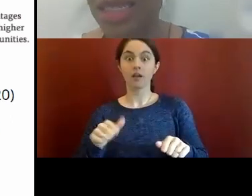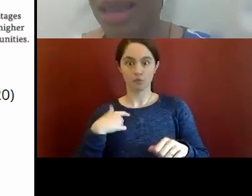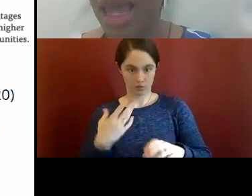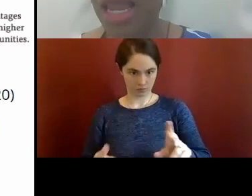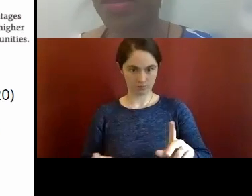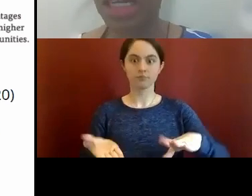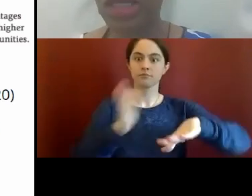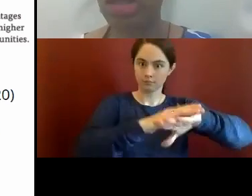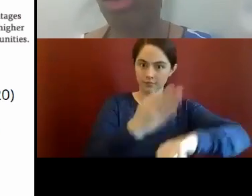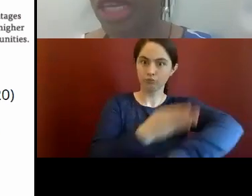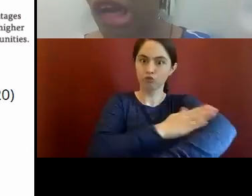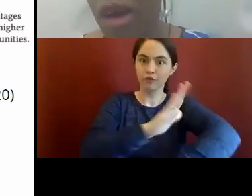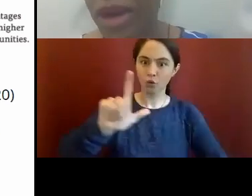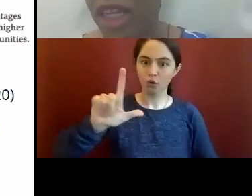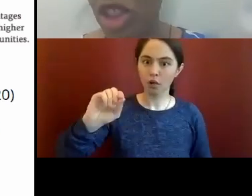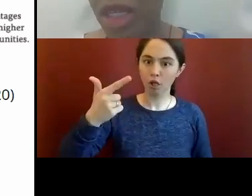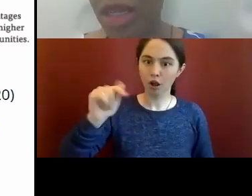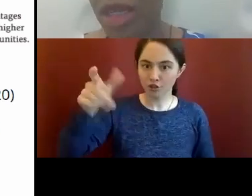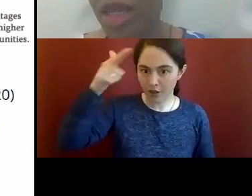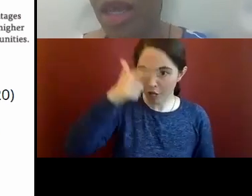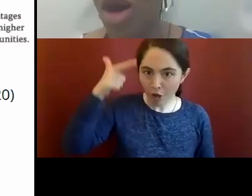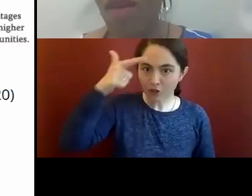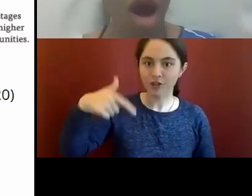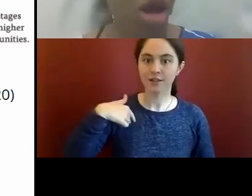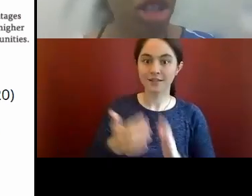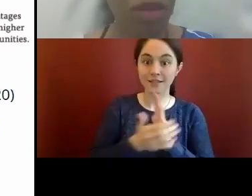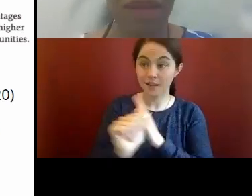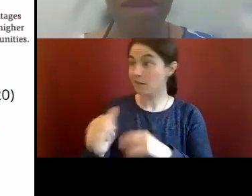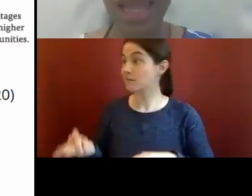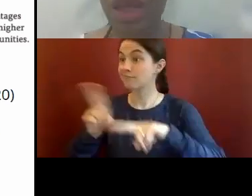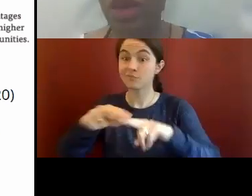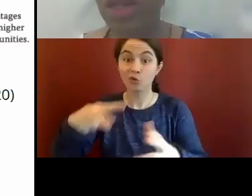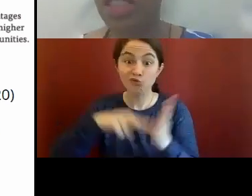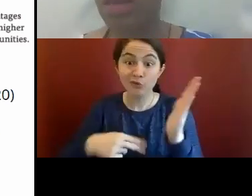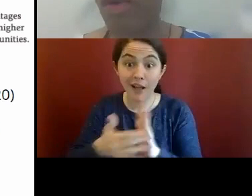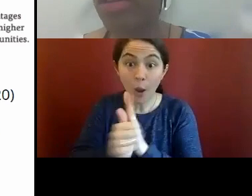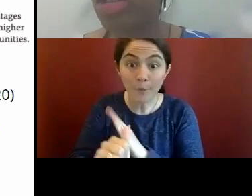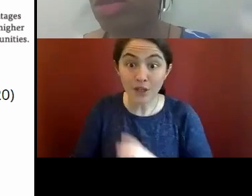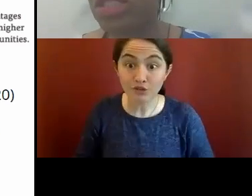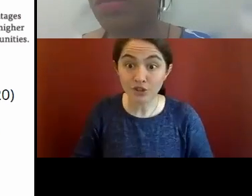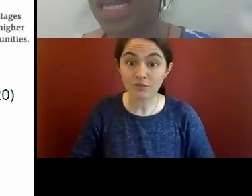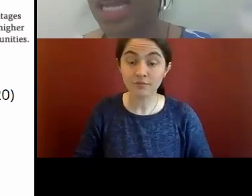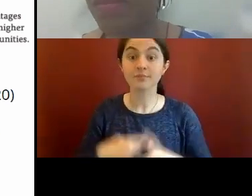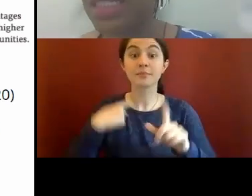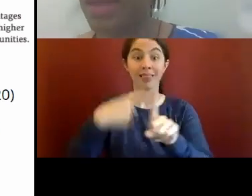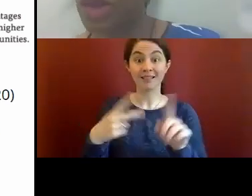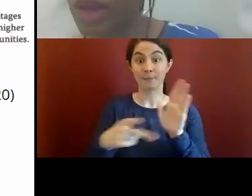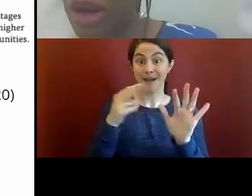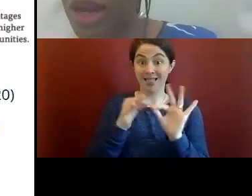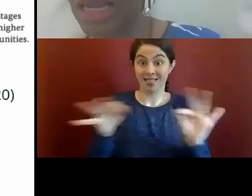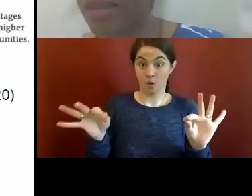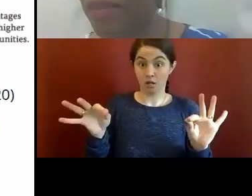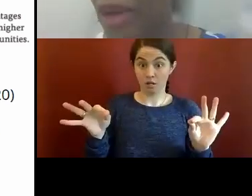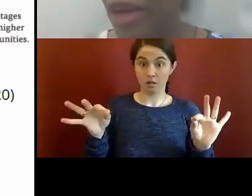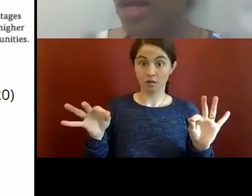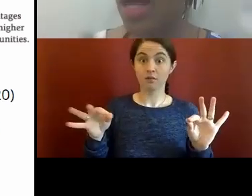skills. It helps increase your reading comprehension. Also, being bilingual supports you to be able to be quicker